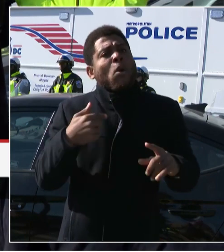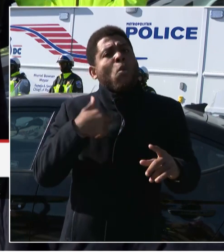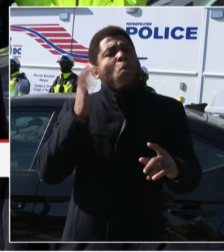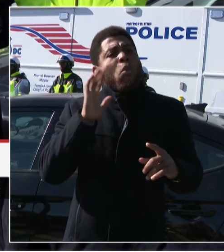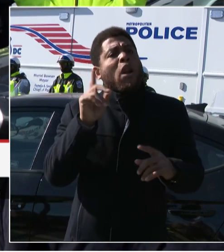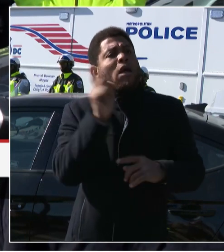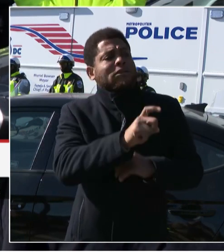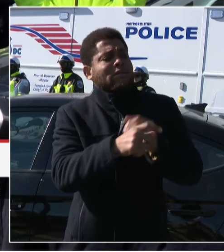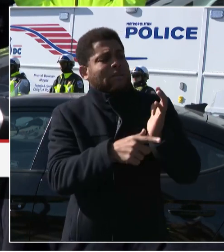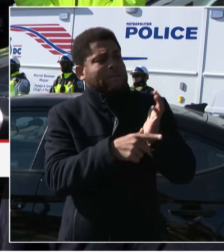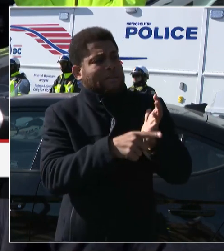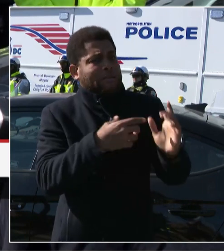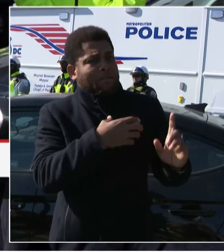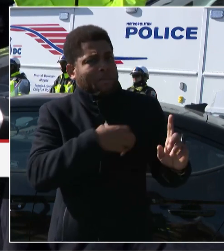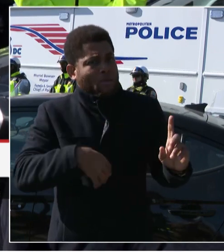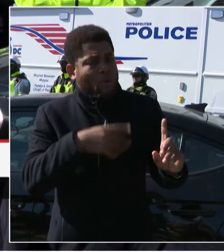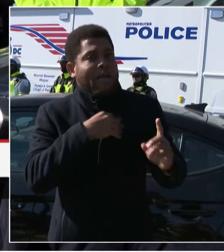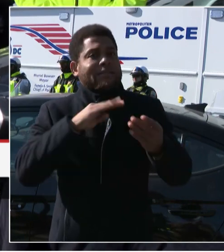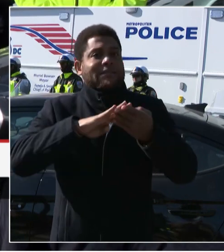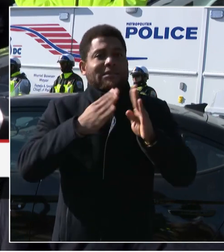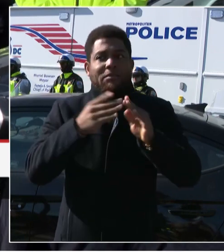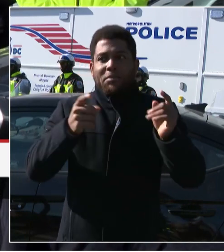City Administrator to say a little bit more.